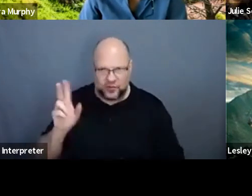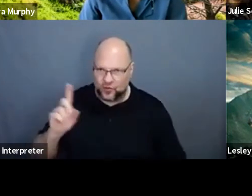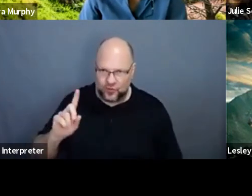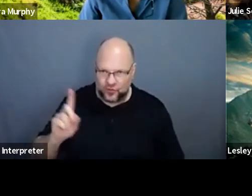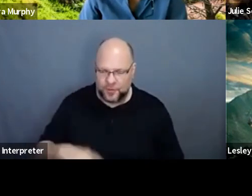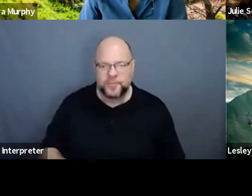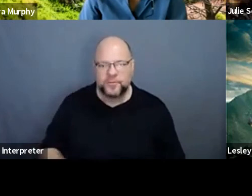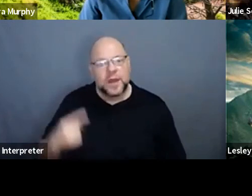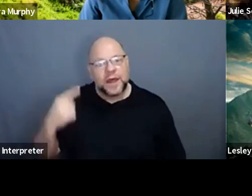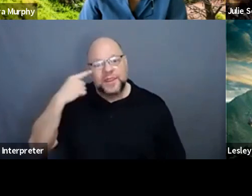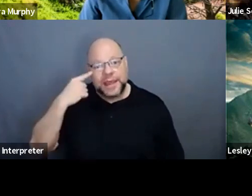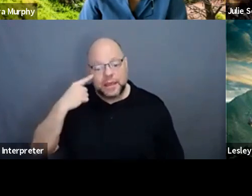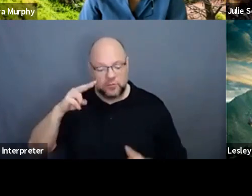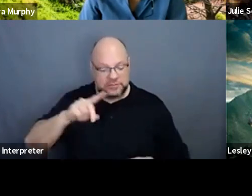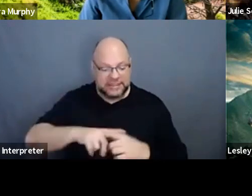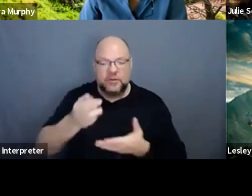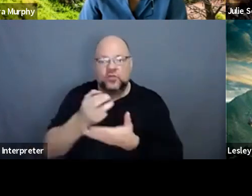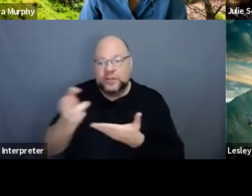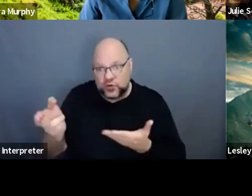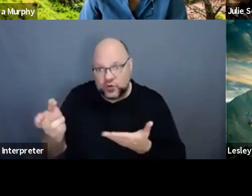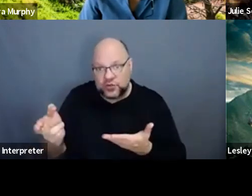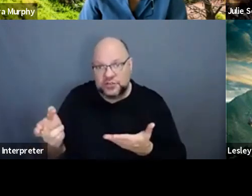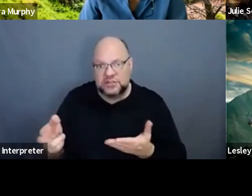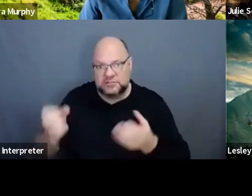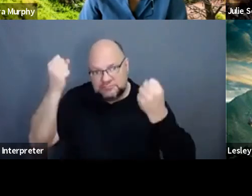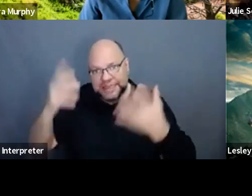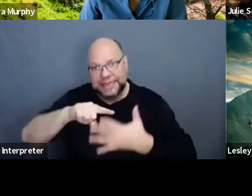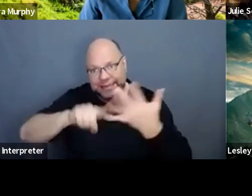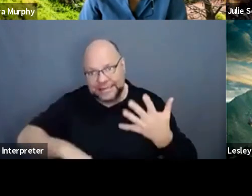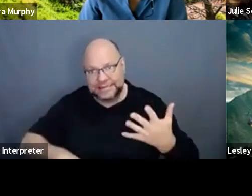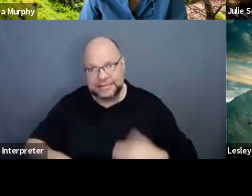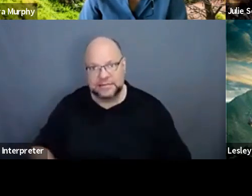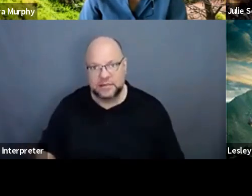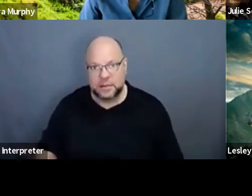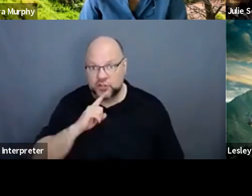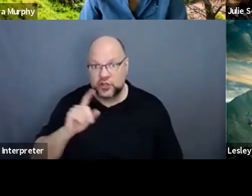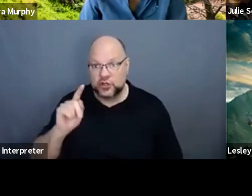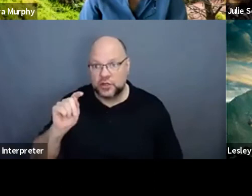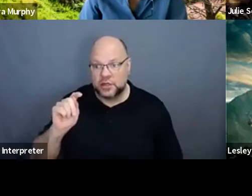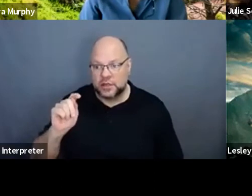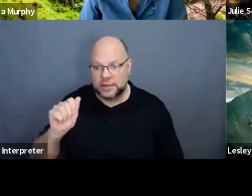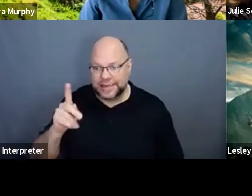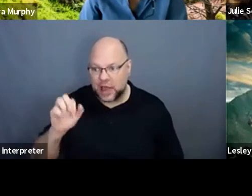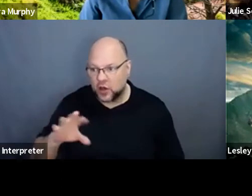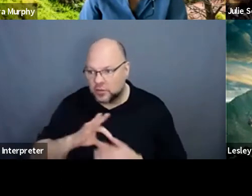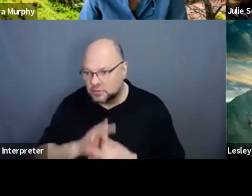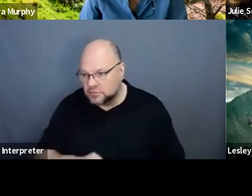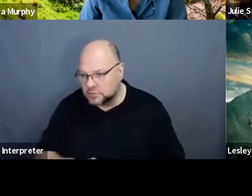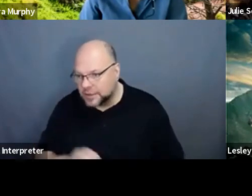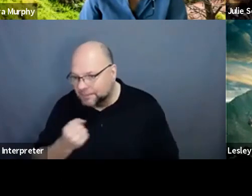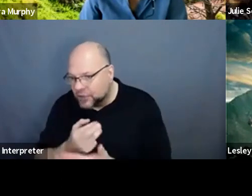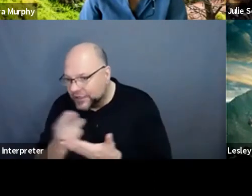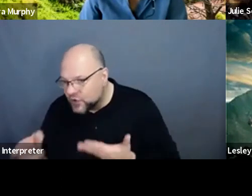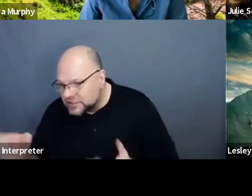think you can look at the resources. There's tons. In fact, if you look on, I'm sure the Taylor Center's website, there's tons of